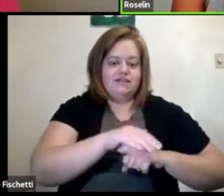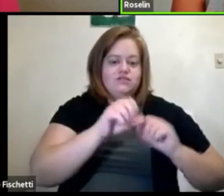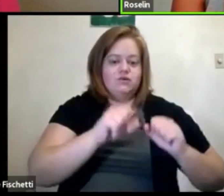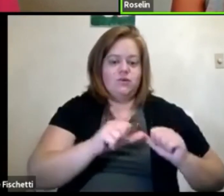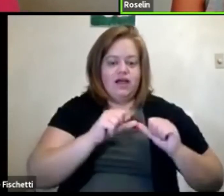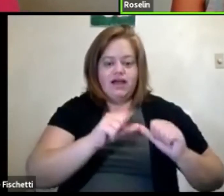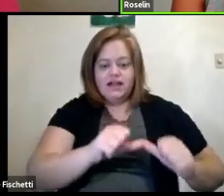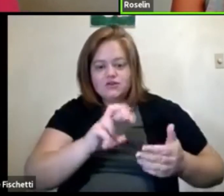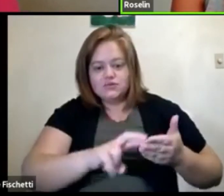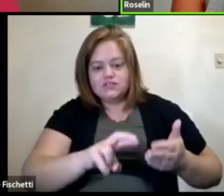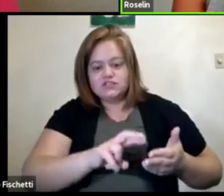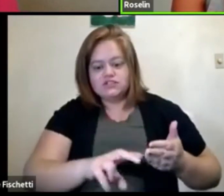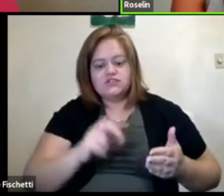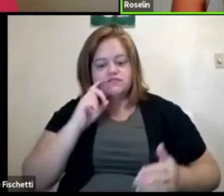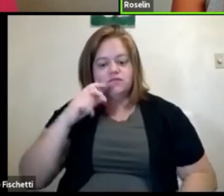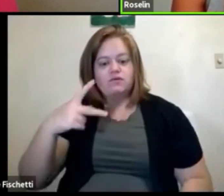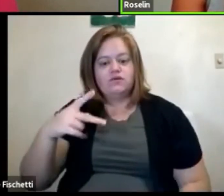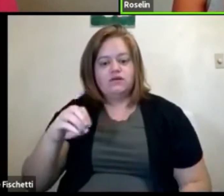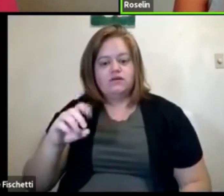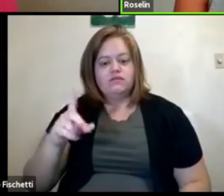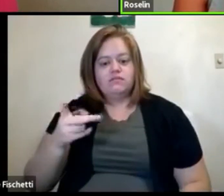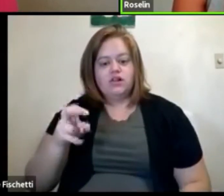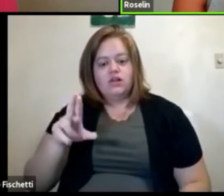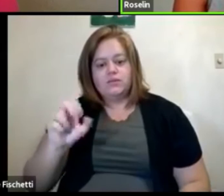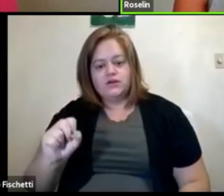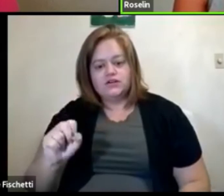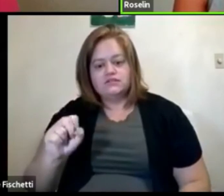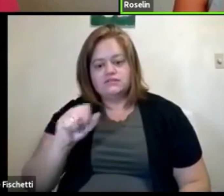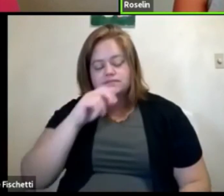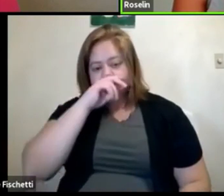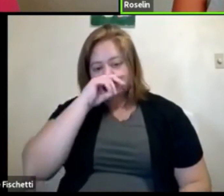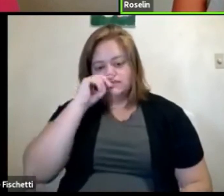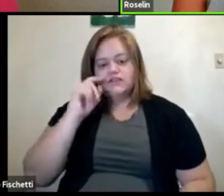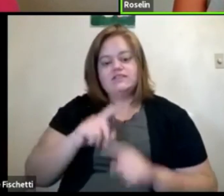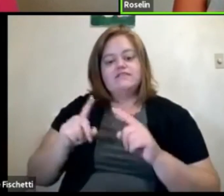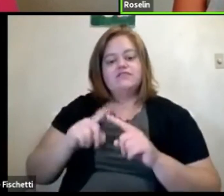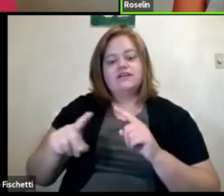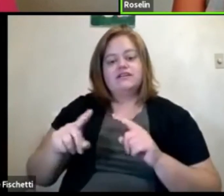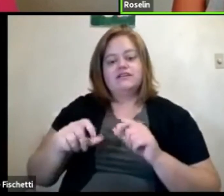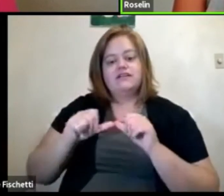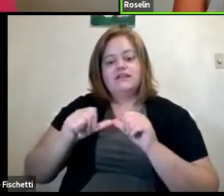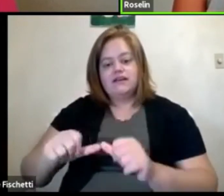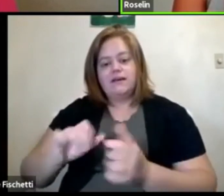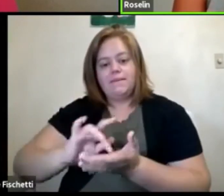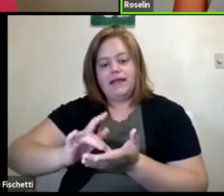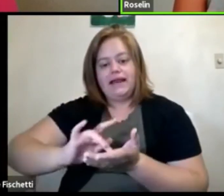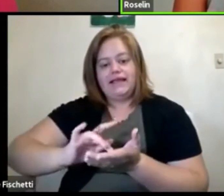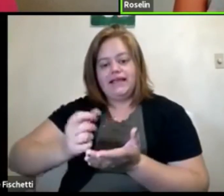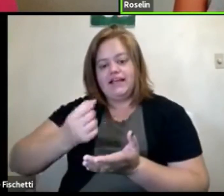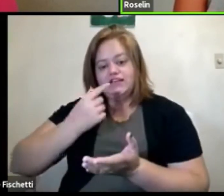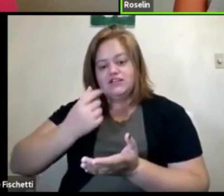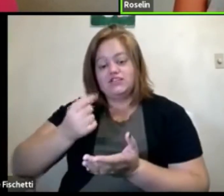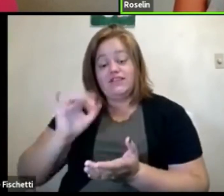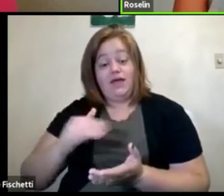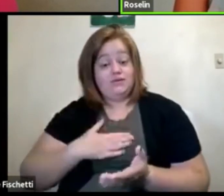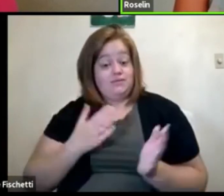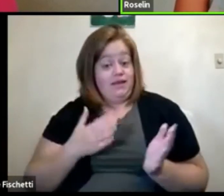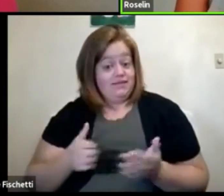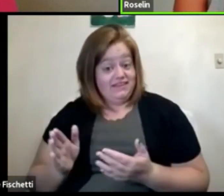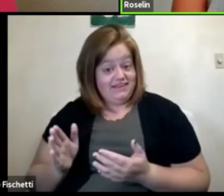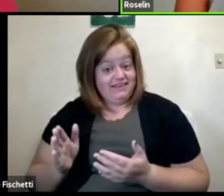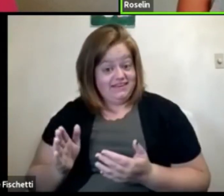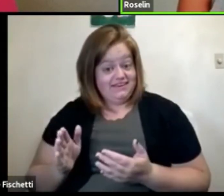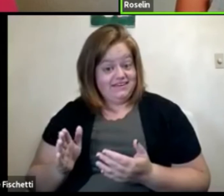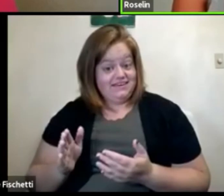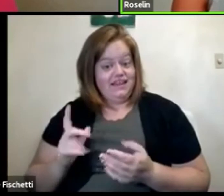research and like extended release of medication. And so that was my plan. And then